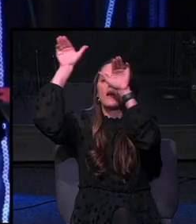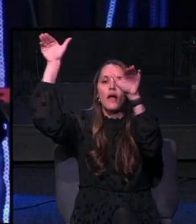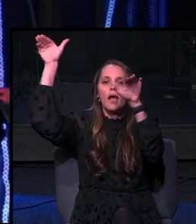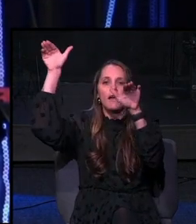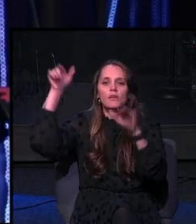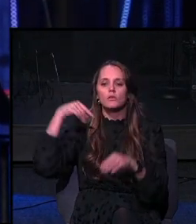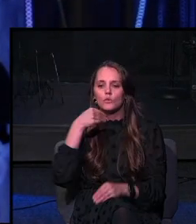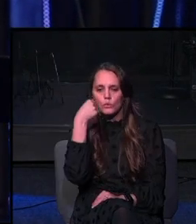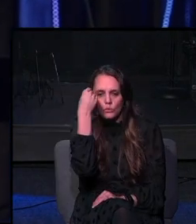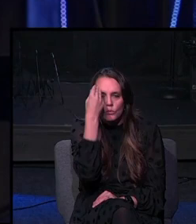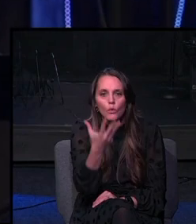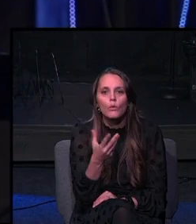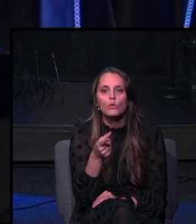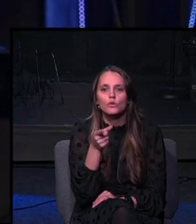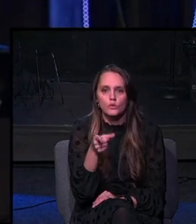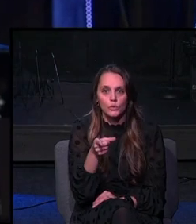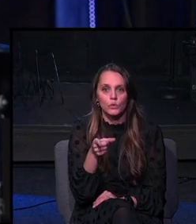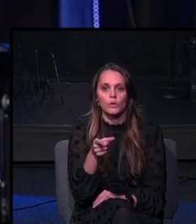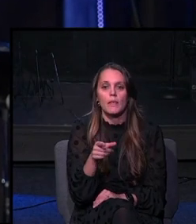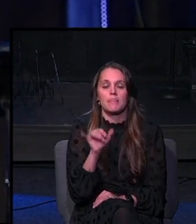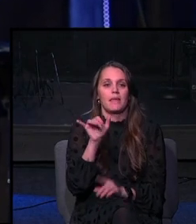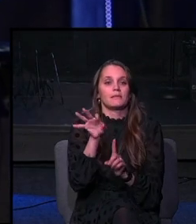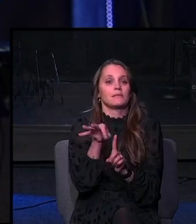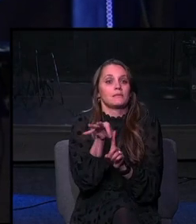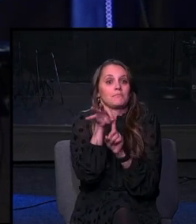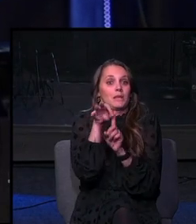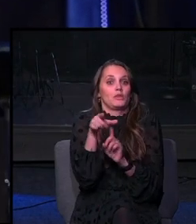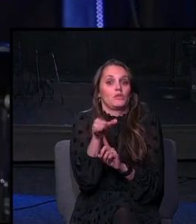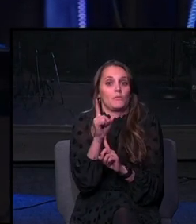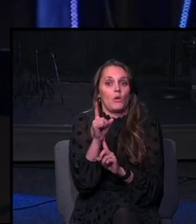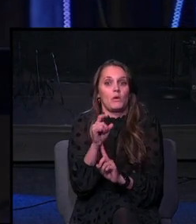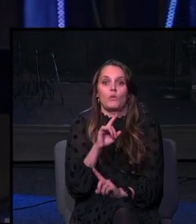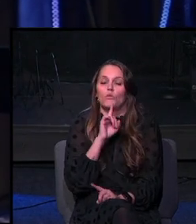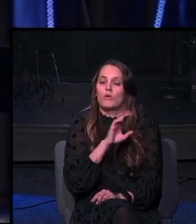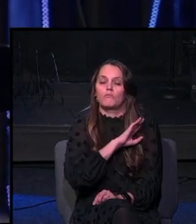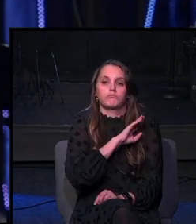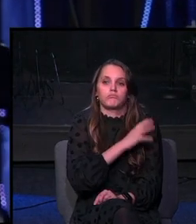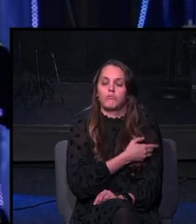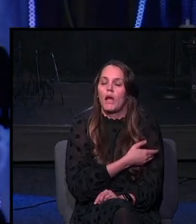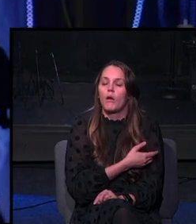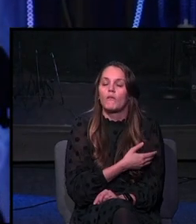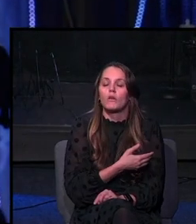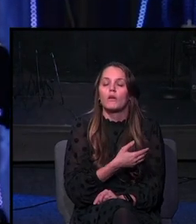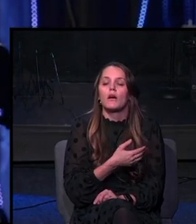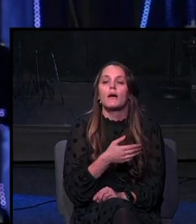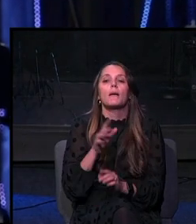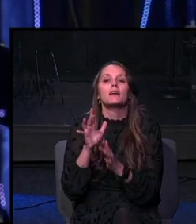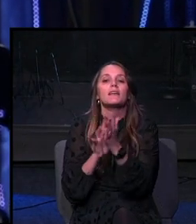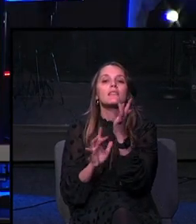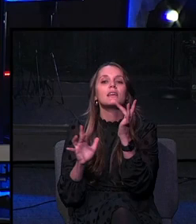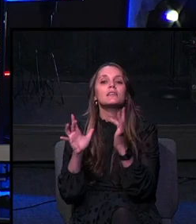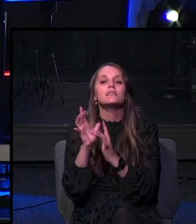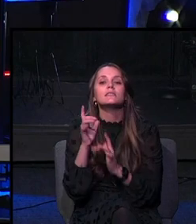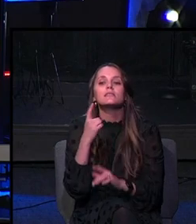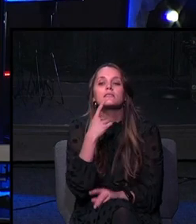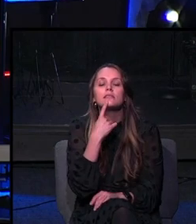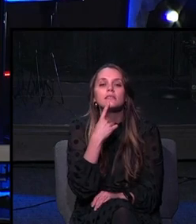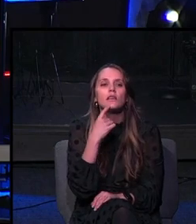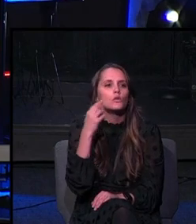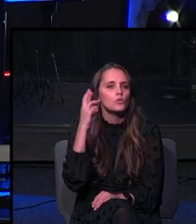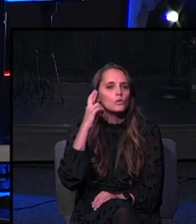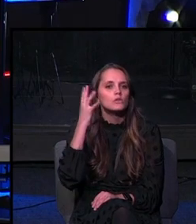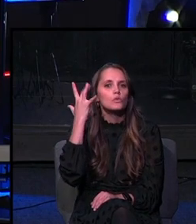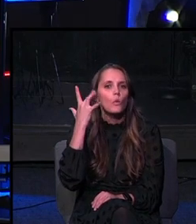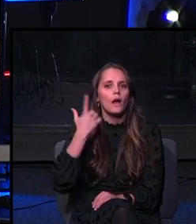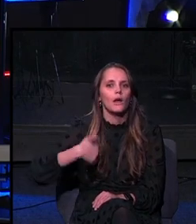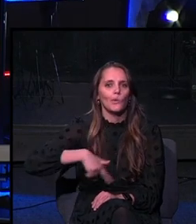to you. It's this special moment and this powerful moment. But then Jesus says these words, and this is why we still gather today. It's why